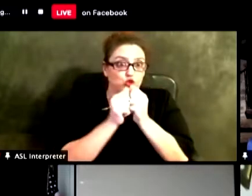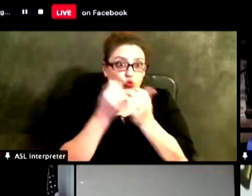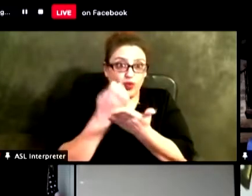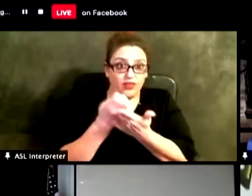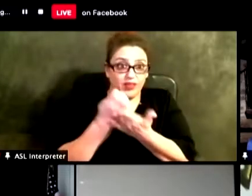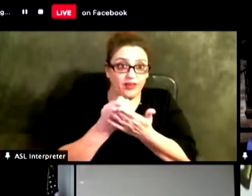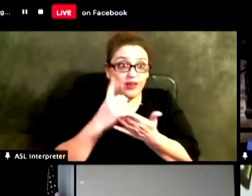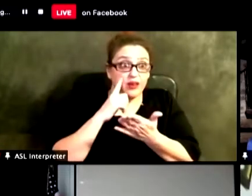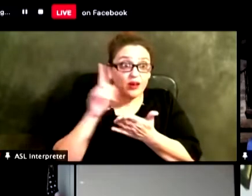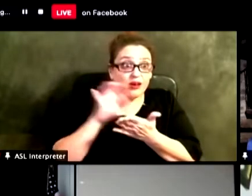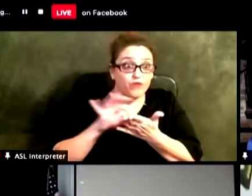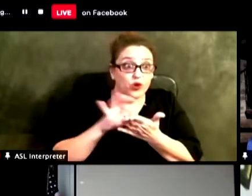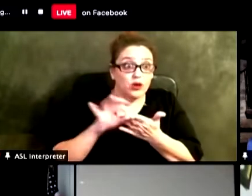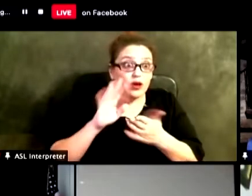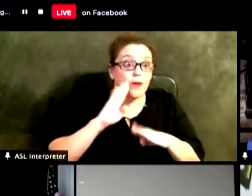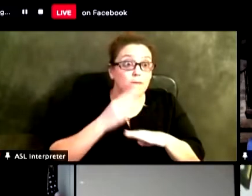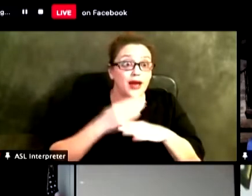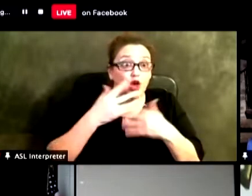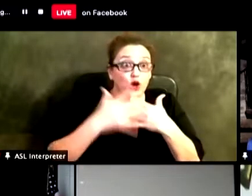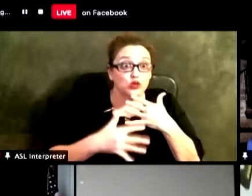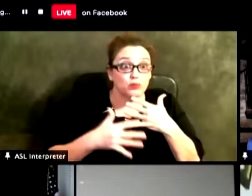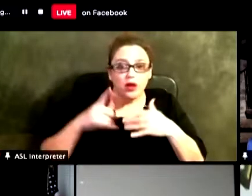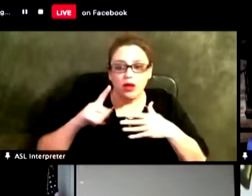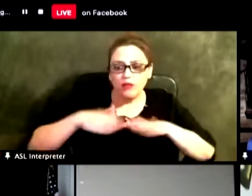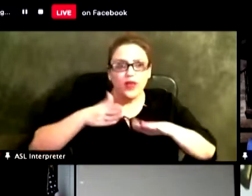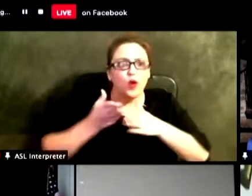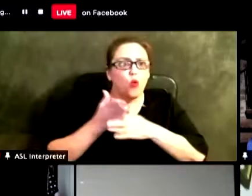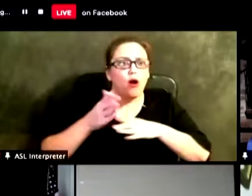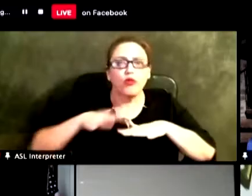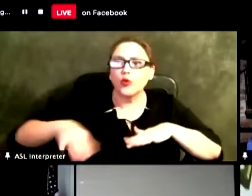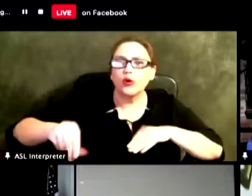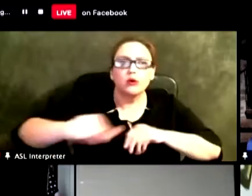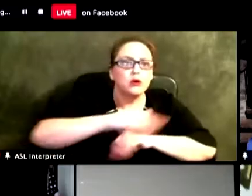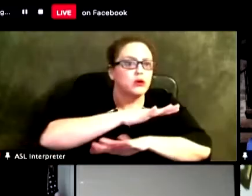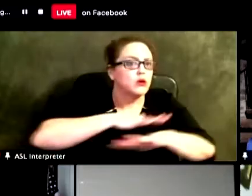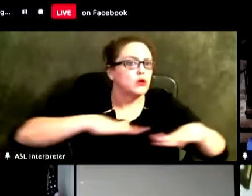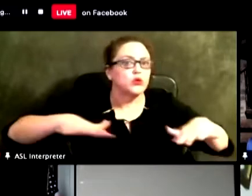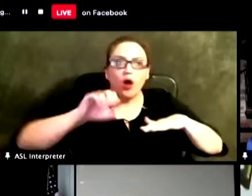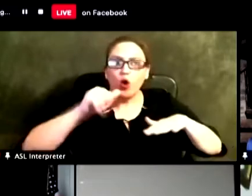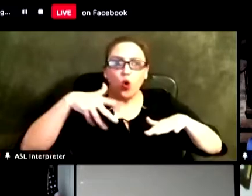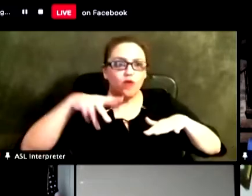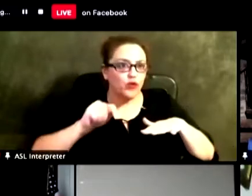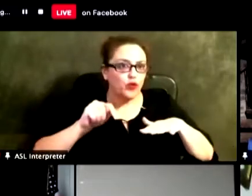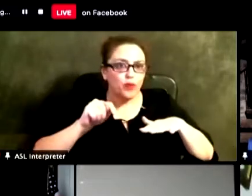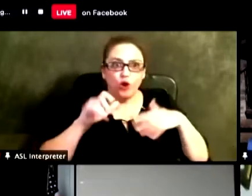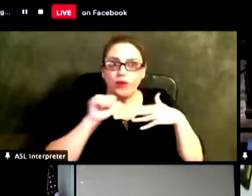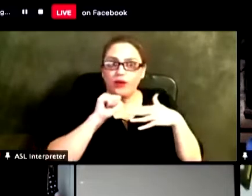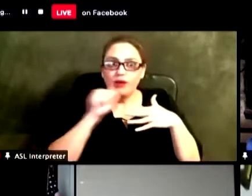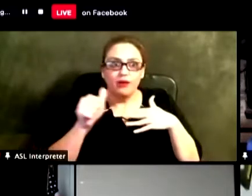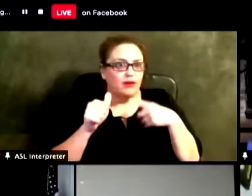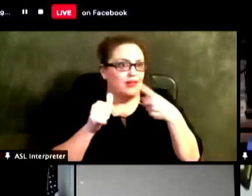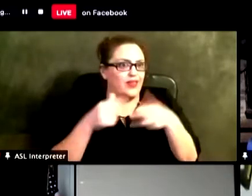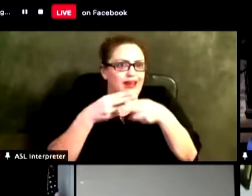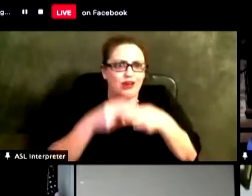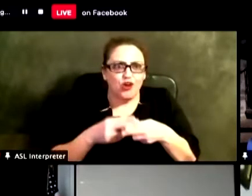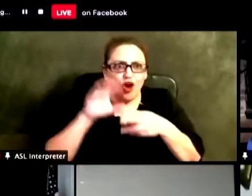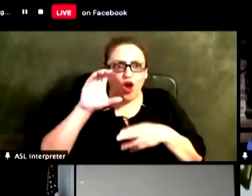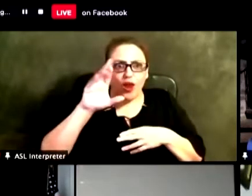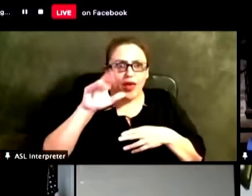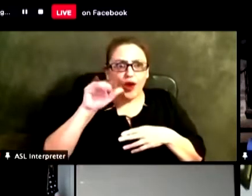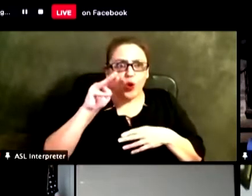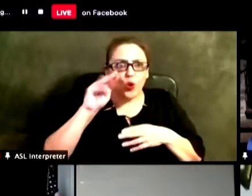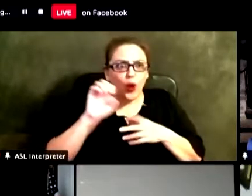my daughter's blood all over the apartment. They never declared it a crime scene. They handed him bloody clothing to put on. Of course it was bloody. He had